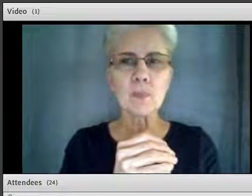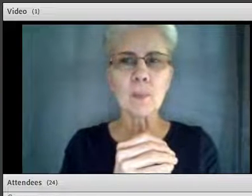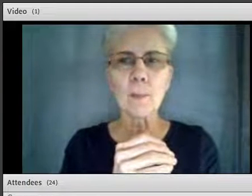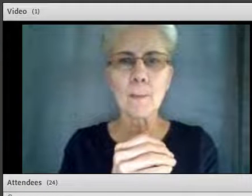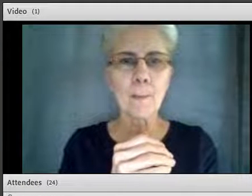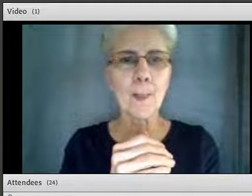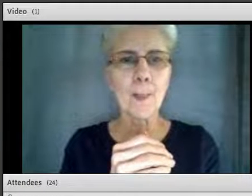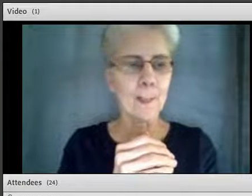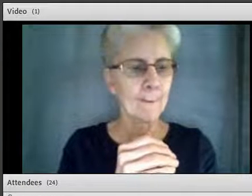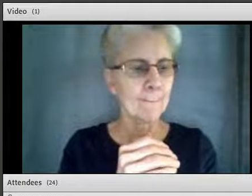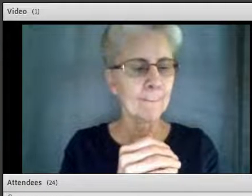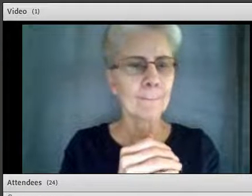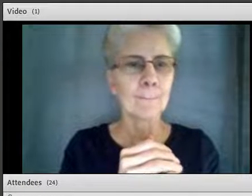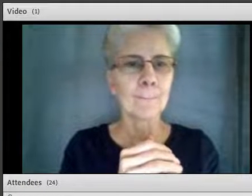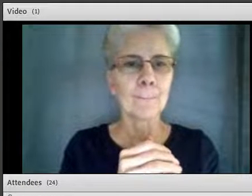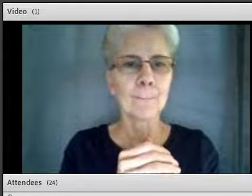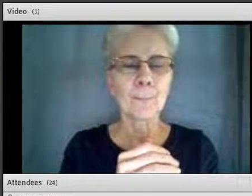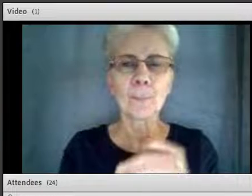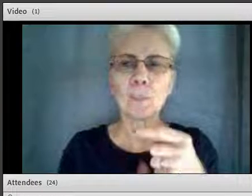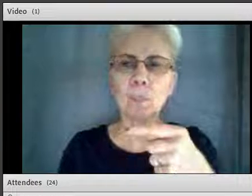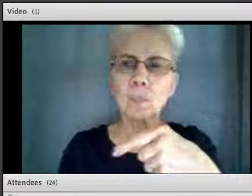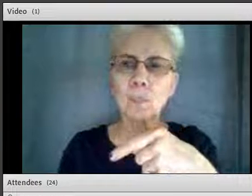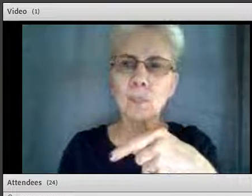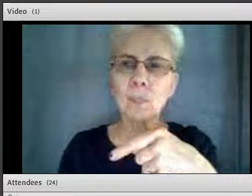Any questions so far?